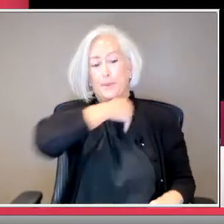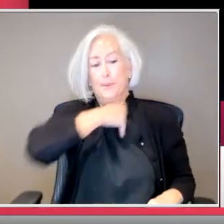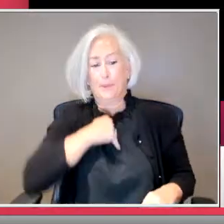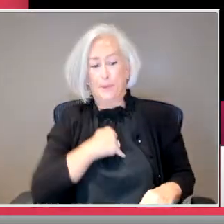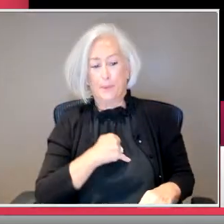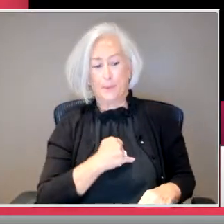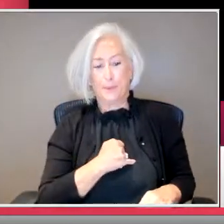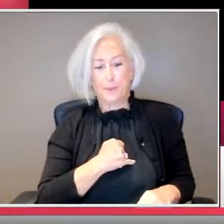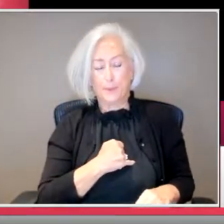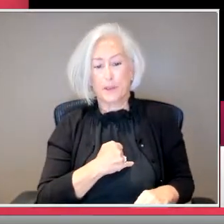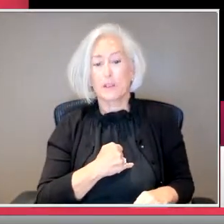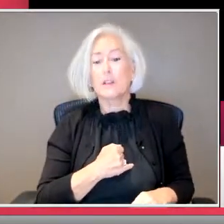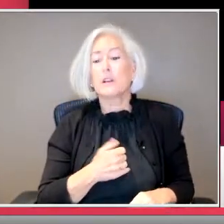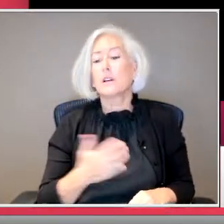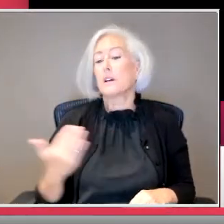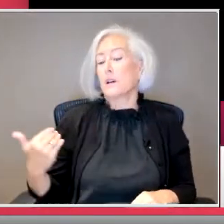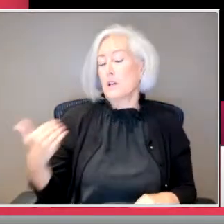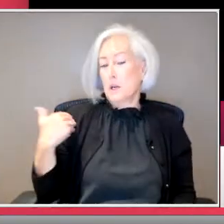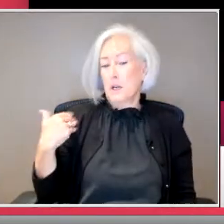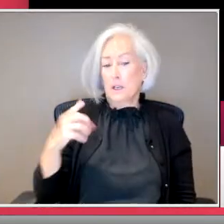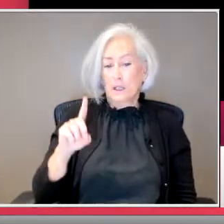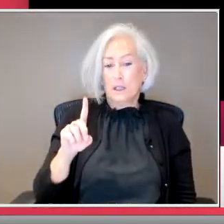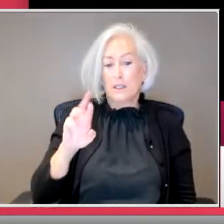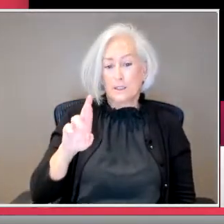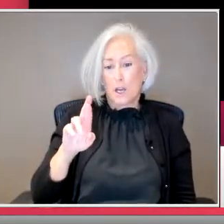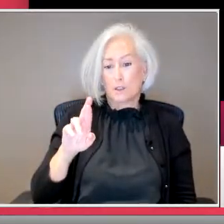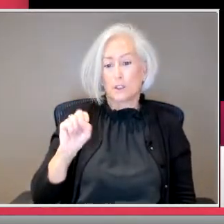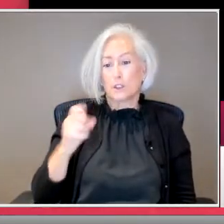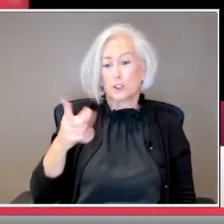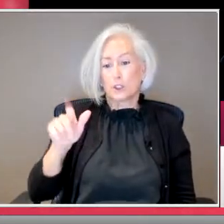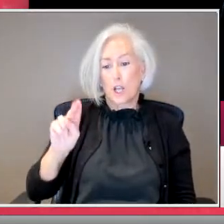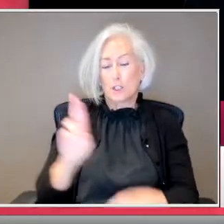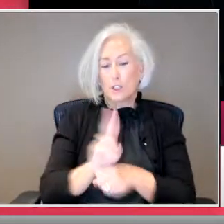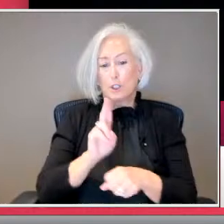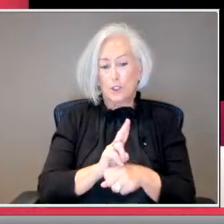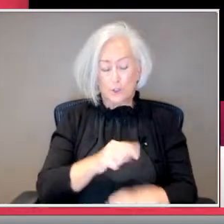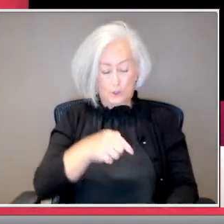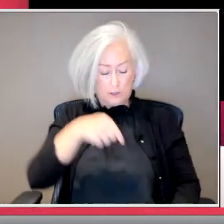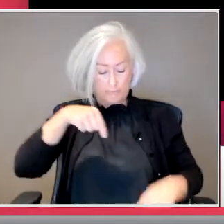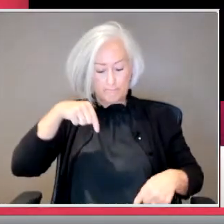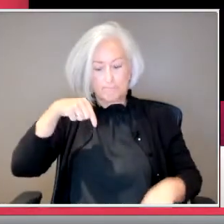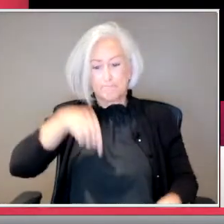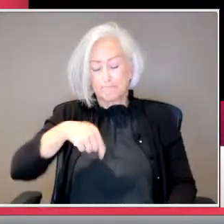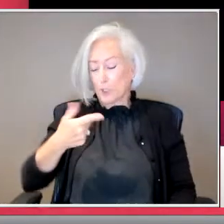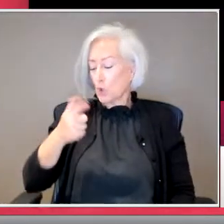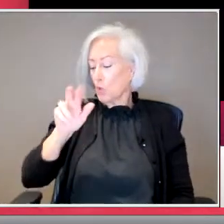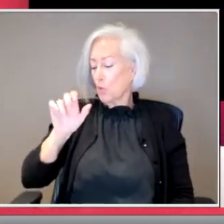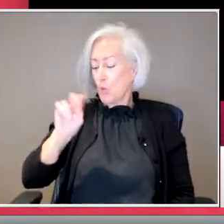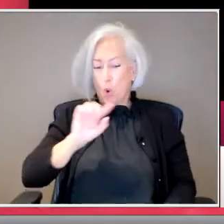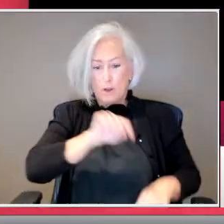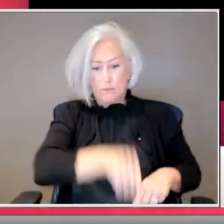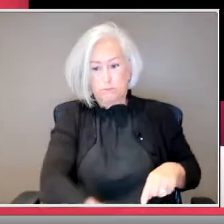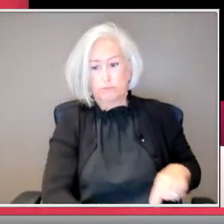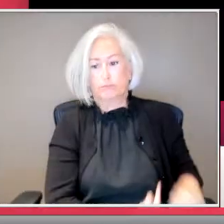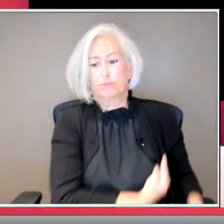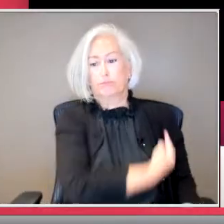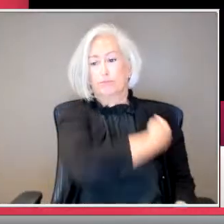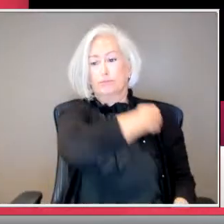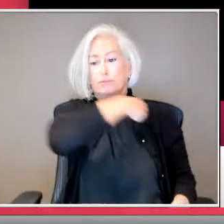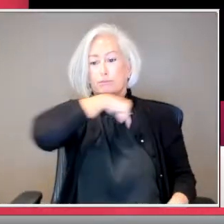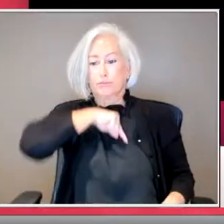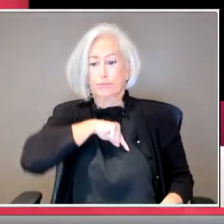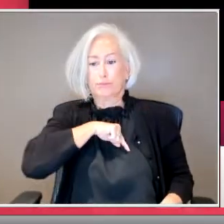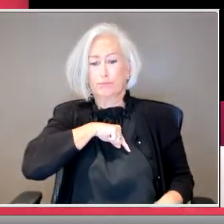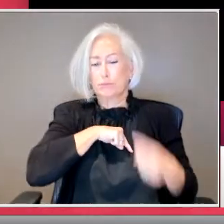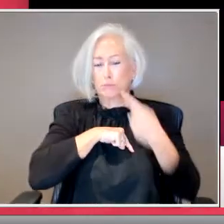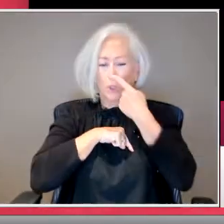Sheldon, you went through Mike's groin all the way up to her heart. Explain what we're looking at here. So this